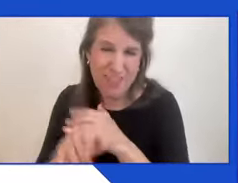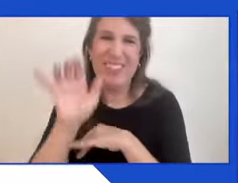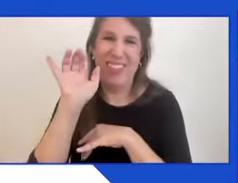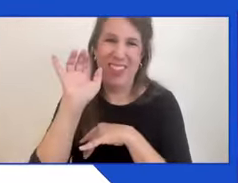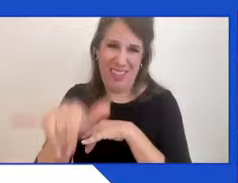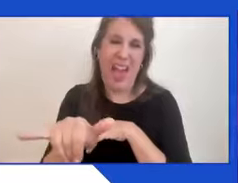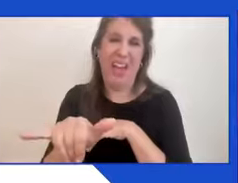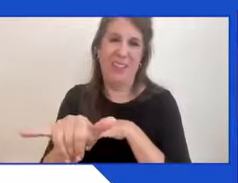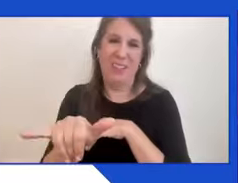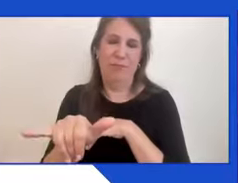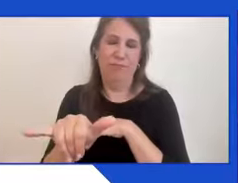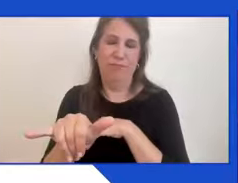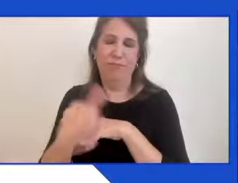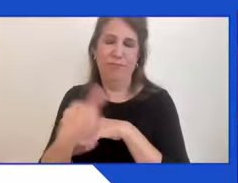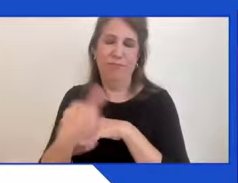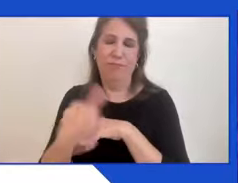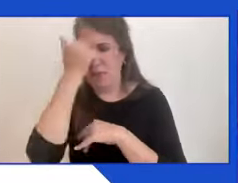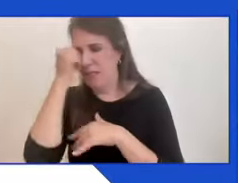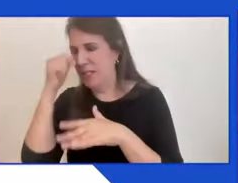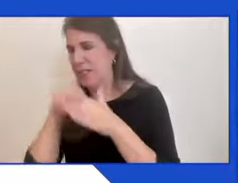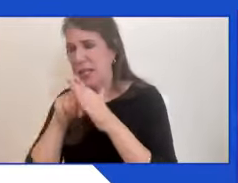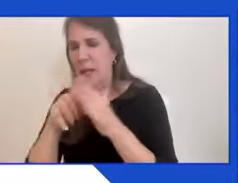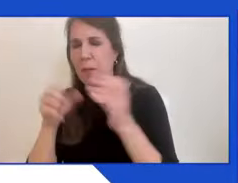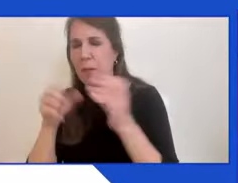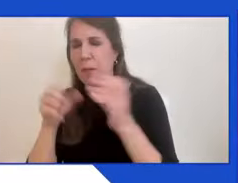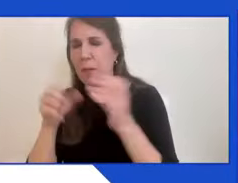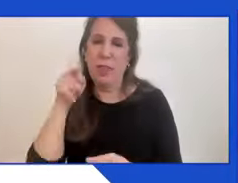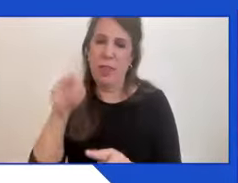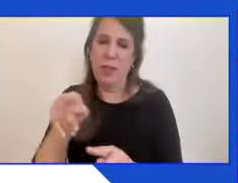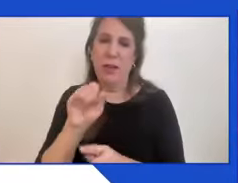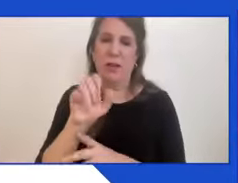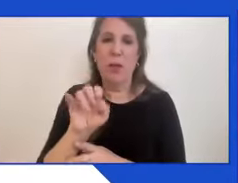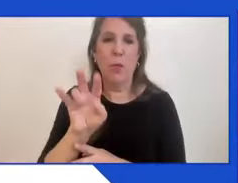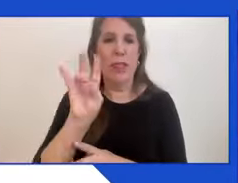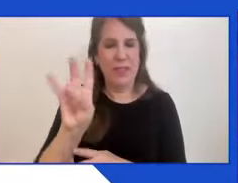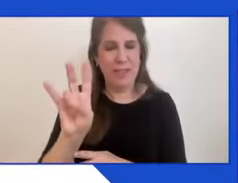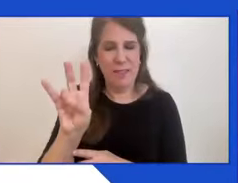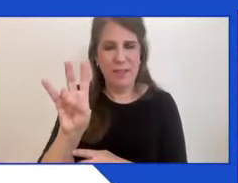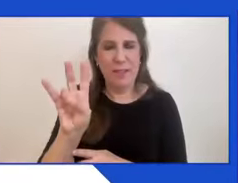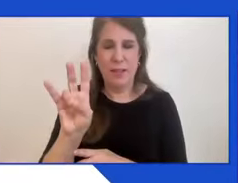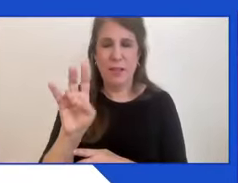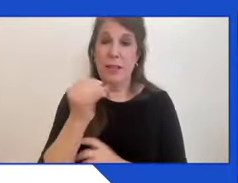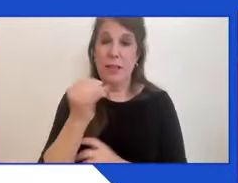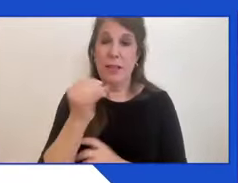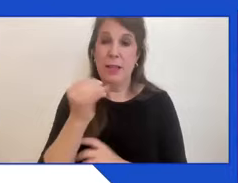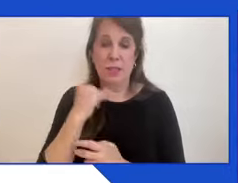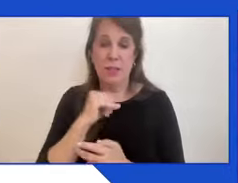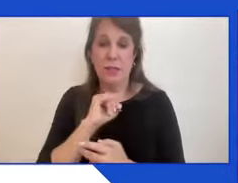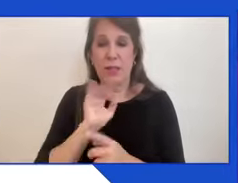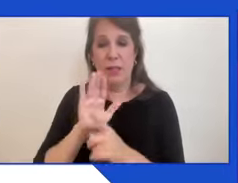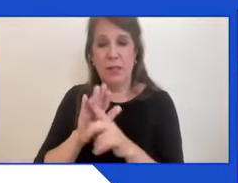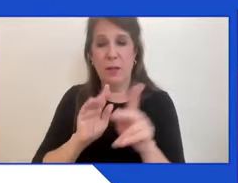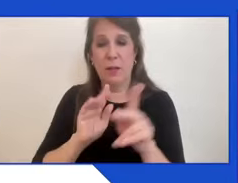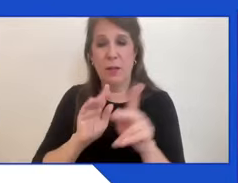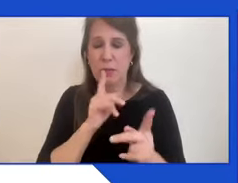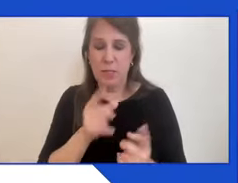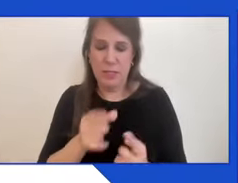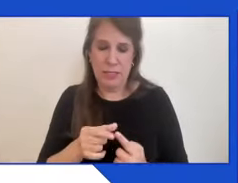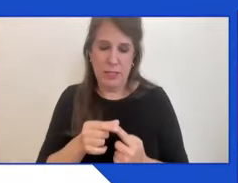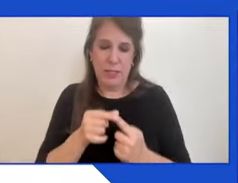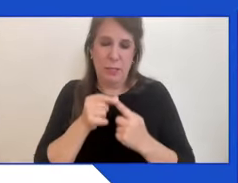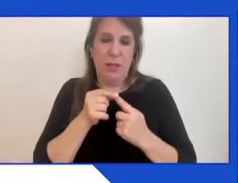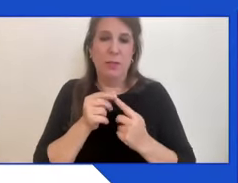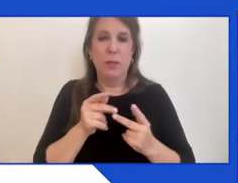7th. Israel and her people hold a very special place in my